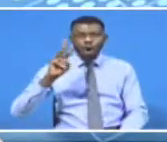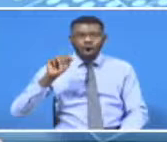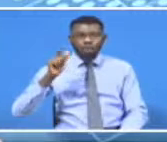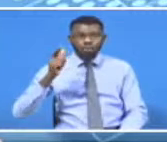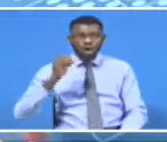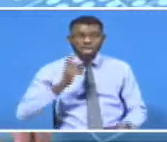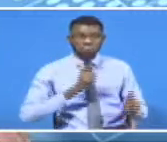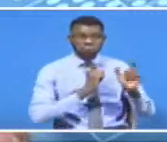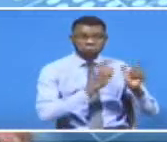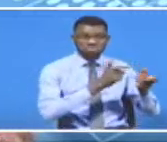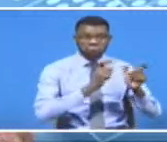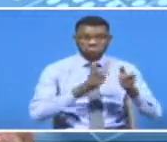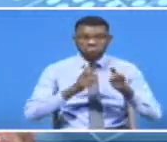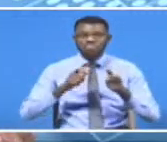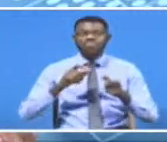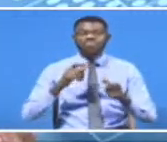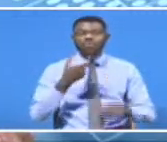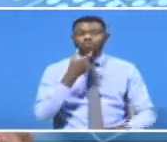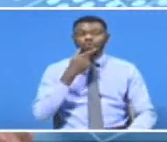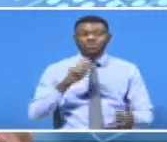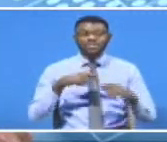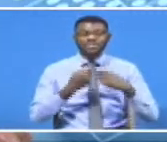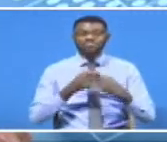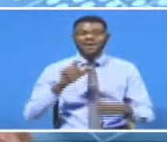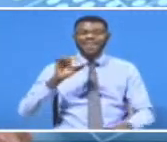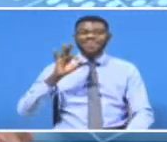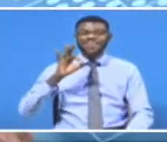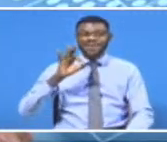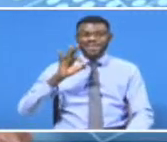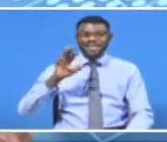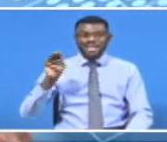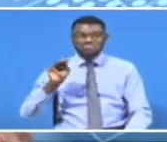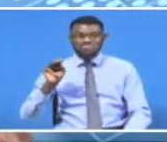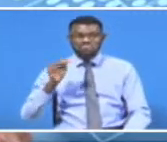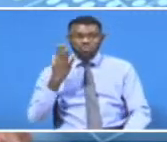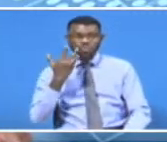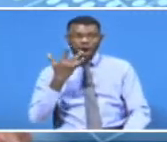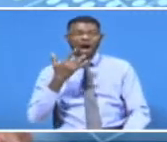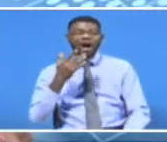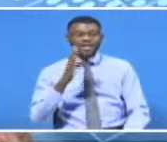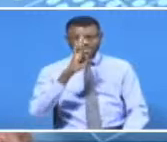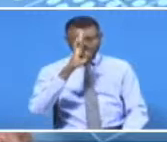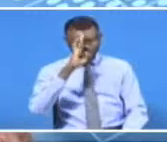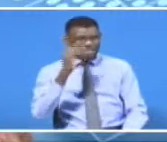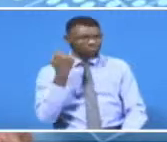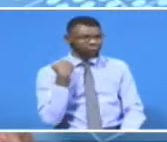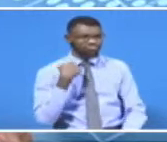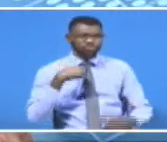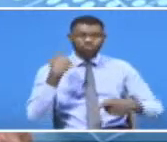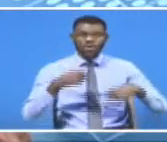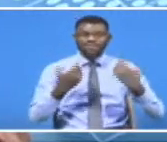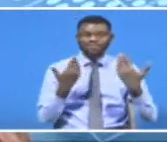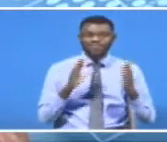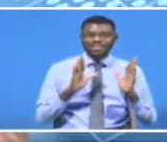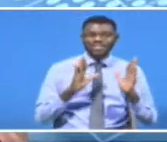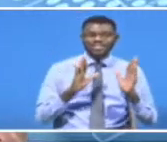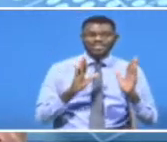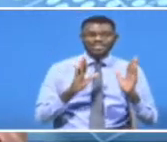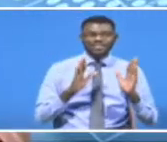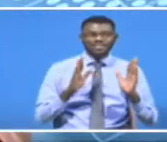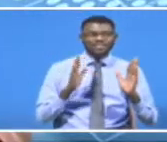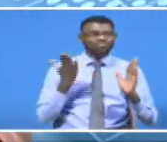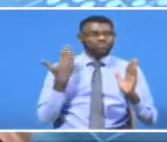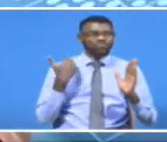FC with 3 million shillings for winning the Kenya Premier League title on Sunday. Gor came from behind to beat Simba